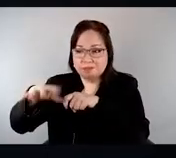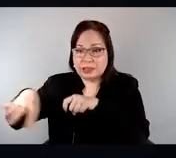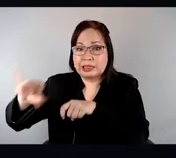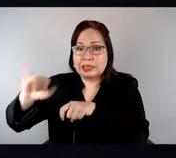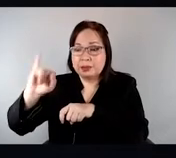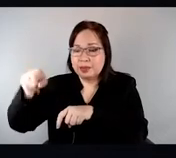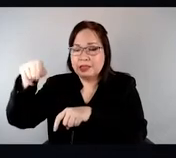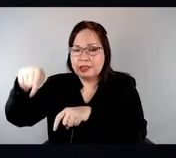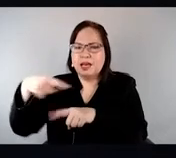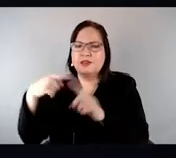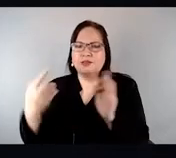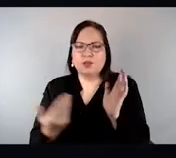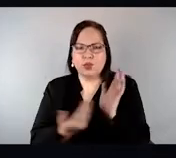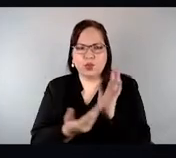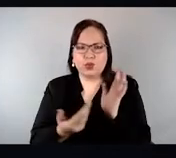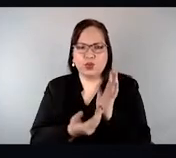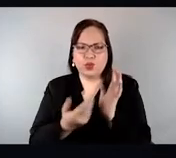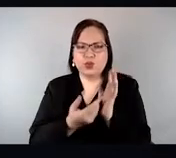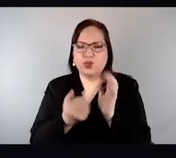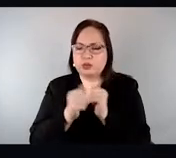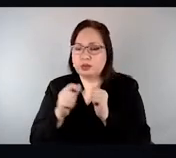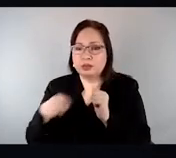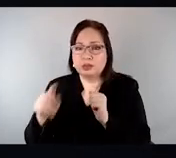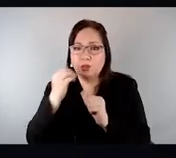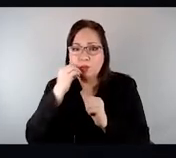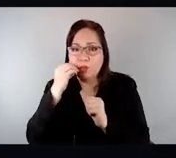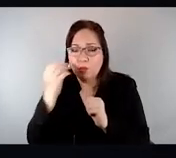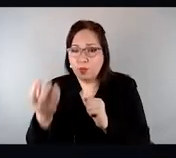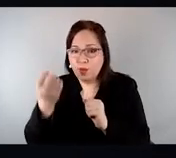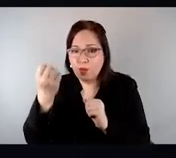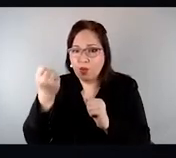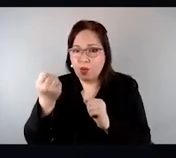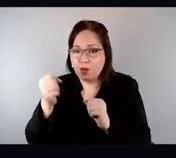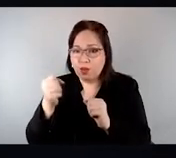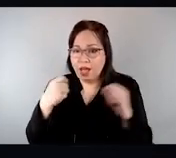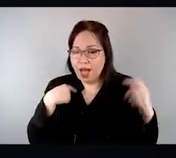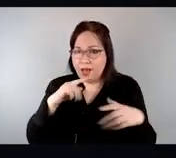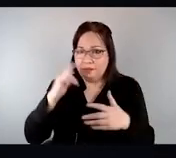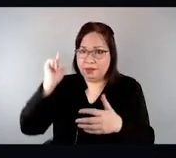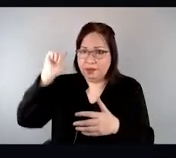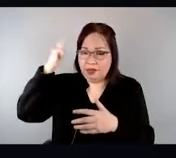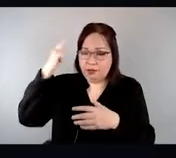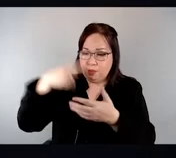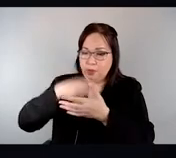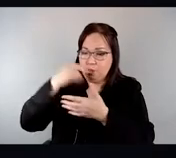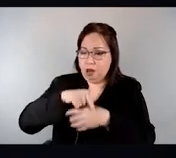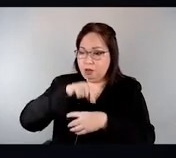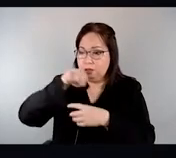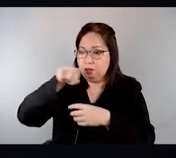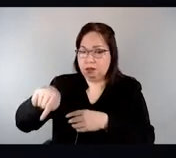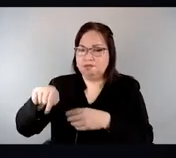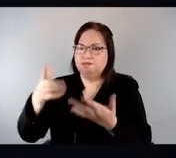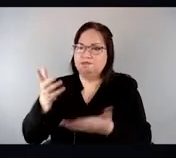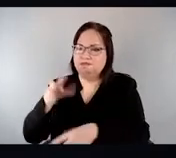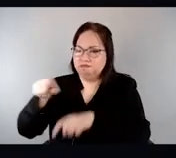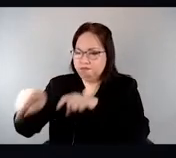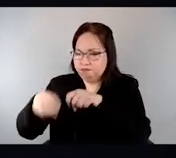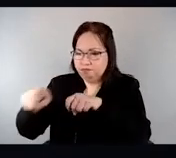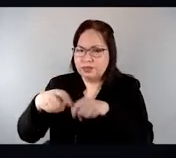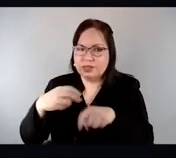around the country that led to the marginalization of communities because of